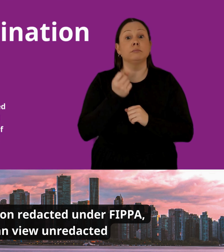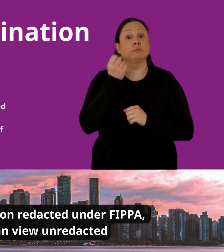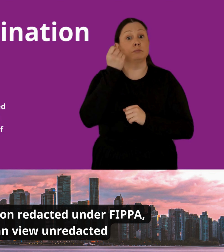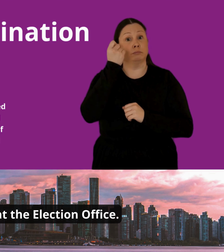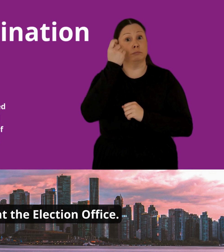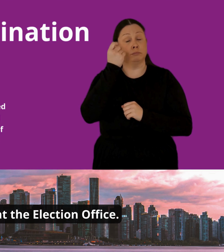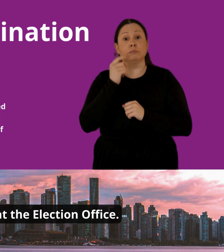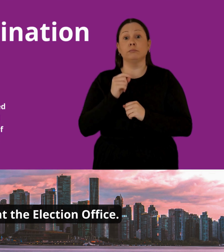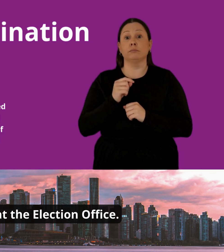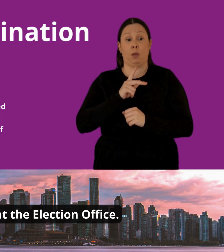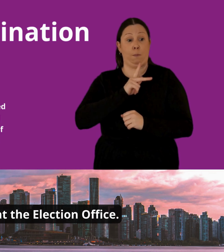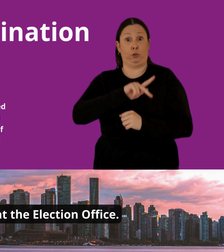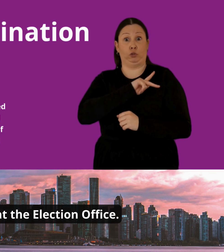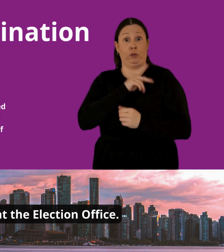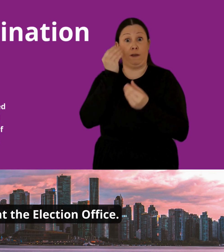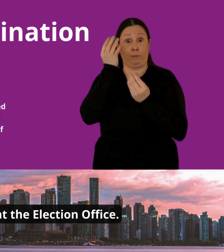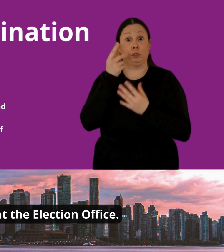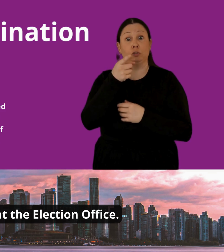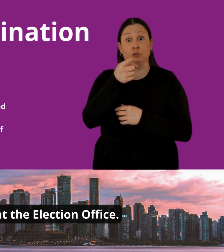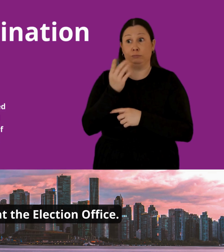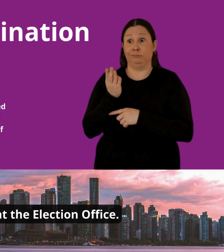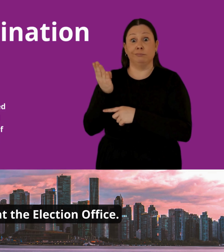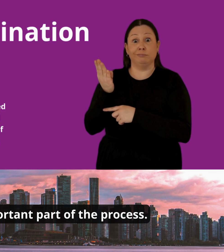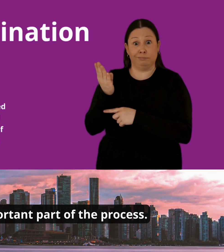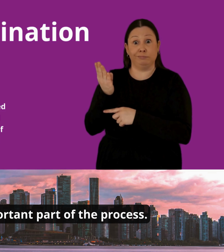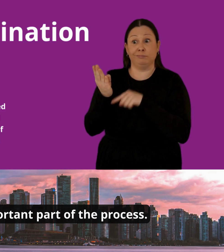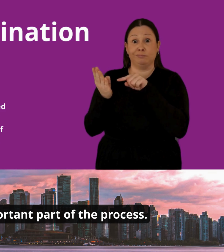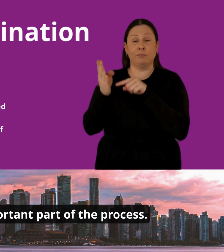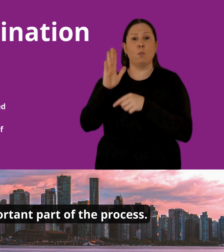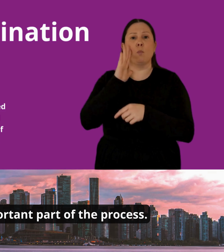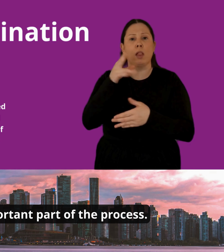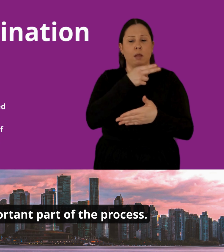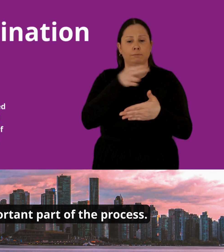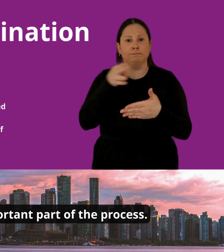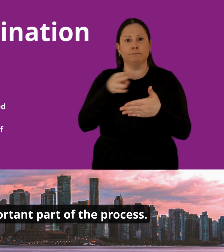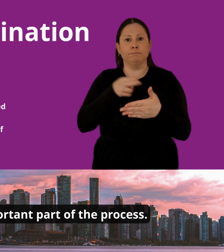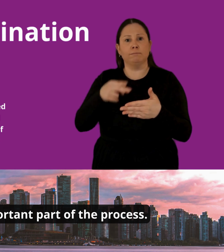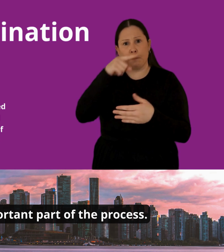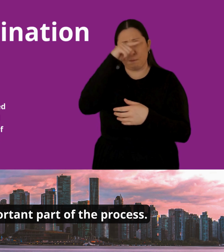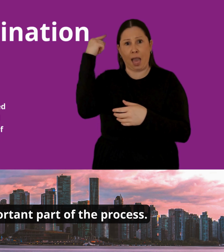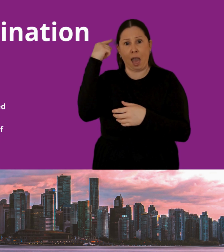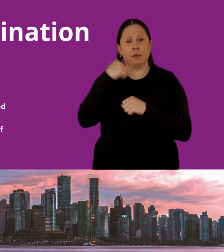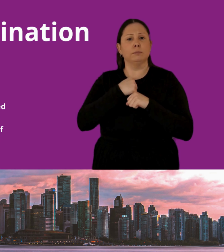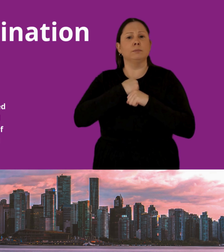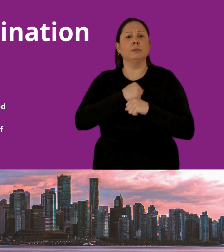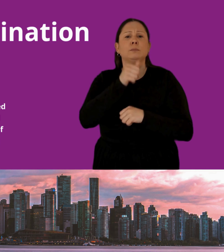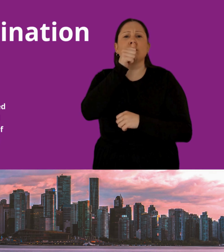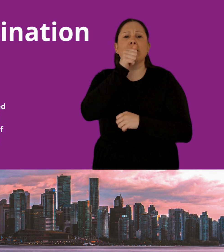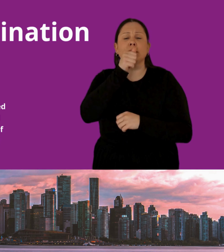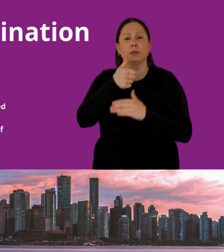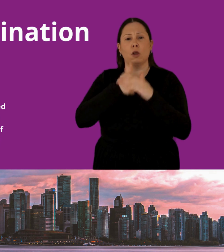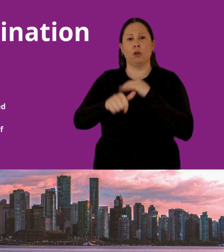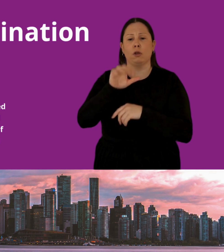view unredacted copies by request at the election office. Transparency is an important part of the process.